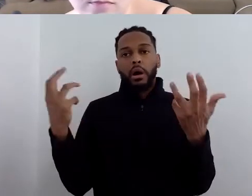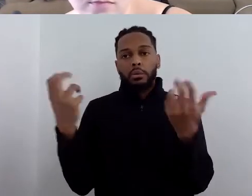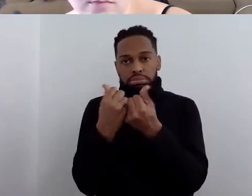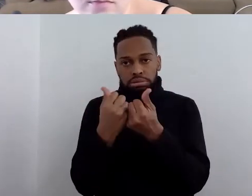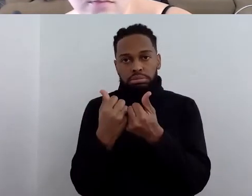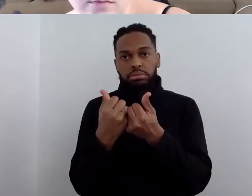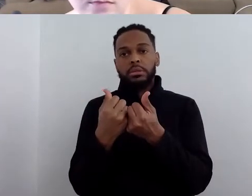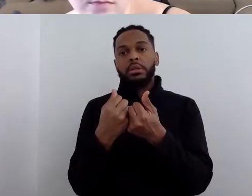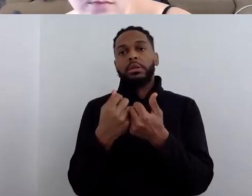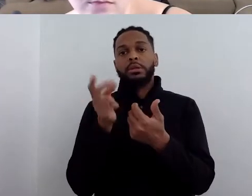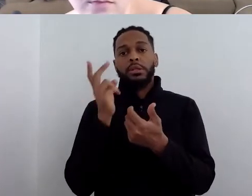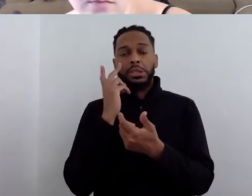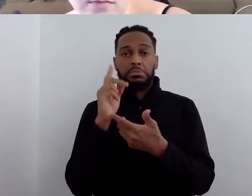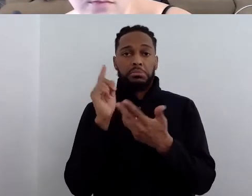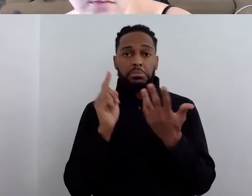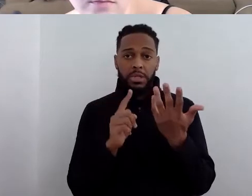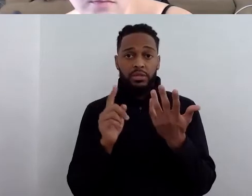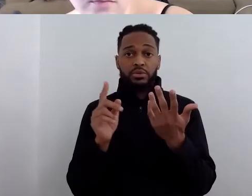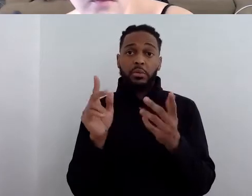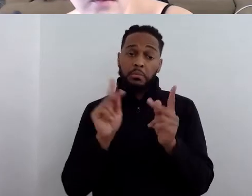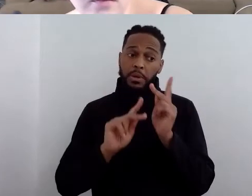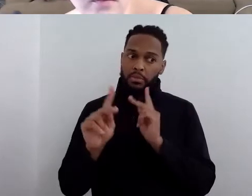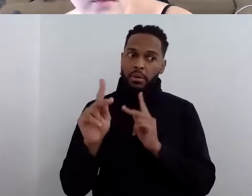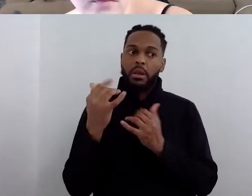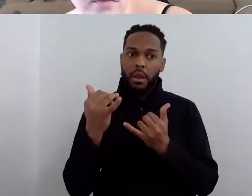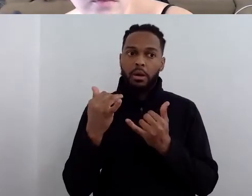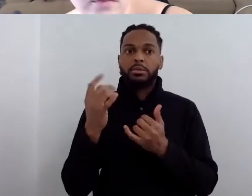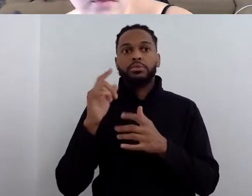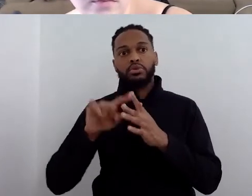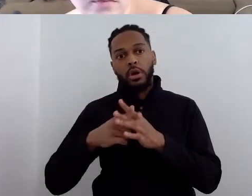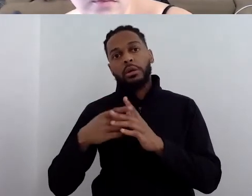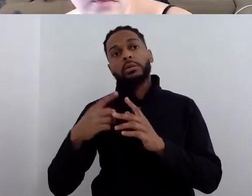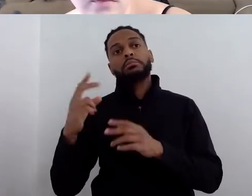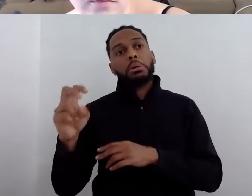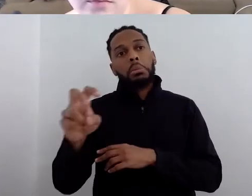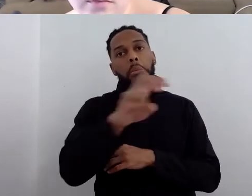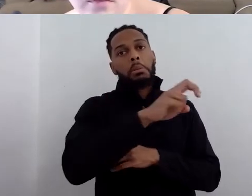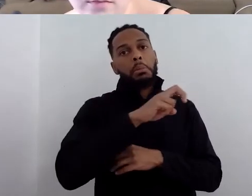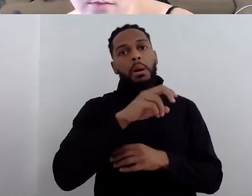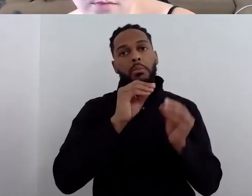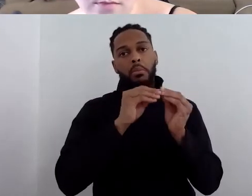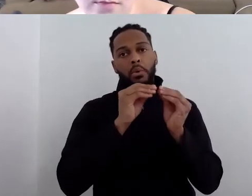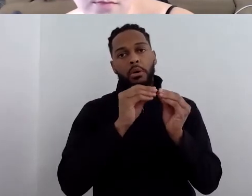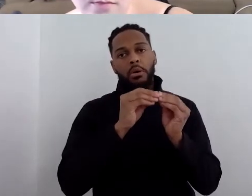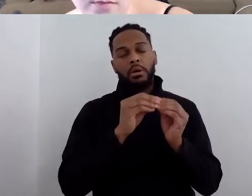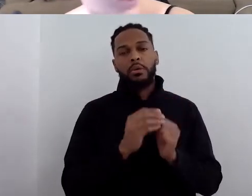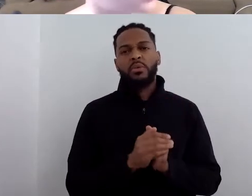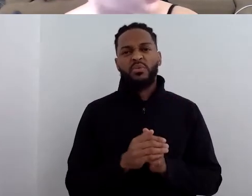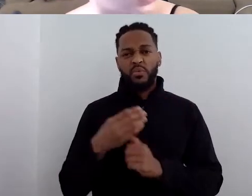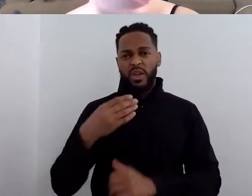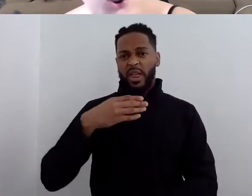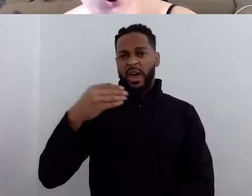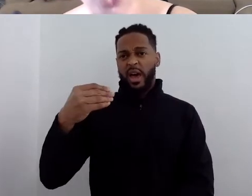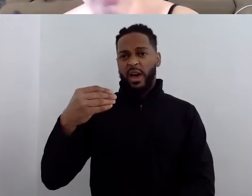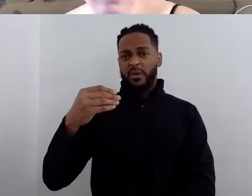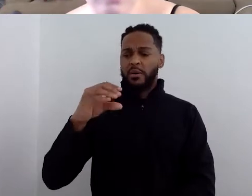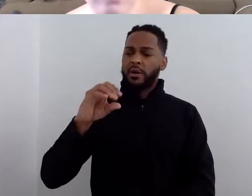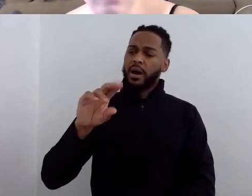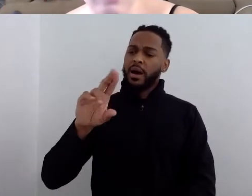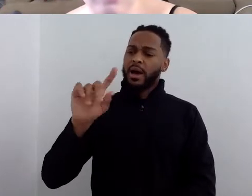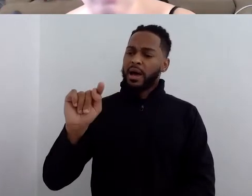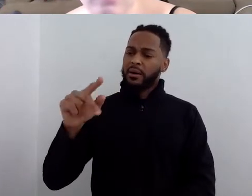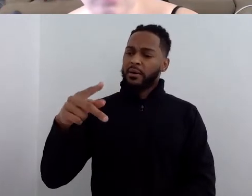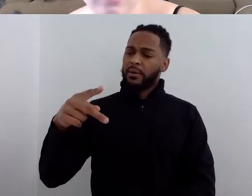it's hard to say. You know, our outpatient is open, so it just depends if a patient wants to go.